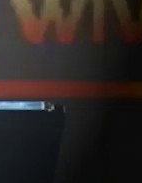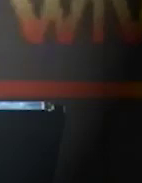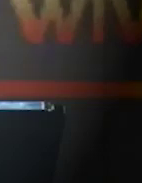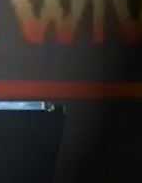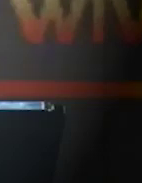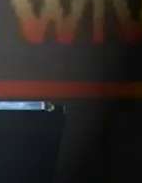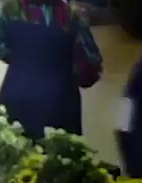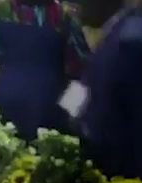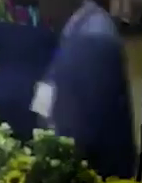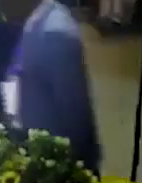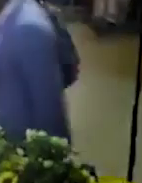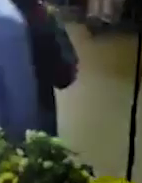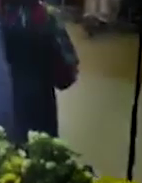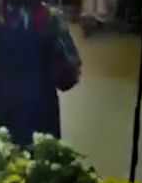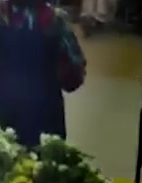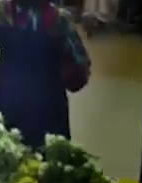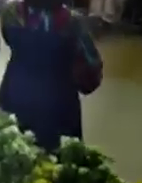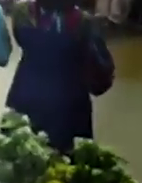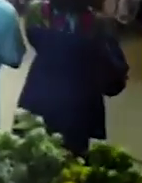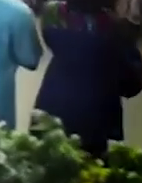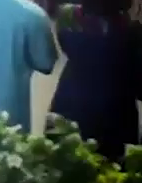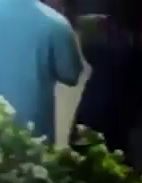Spirit will begin to touch you.